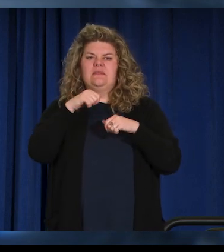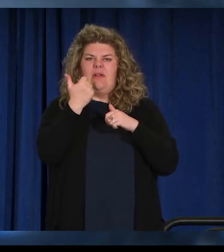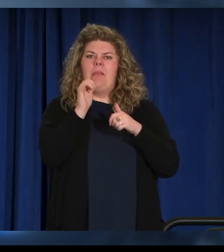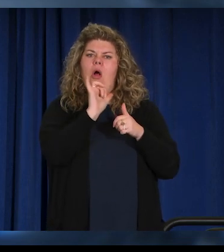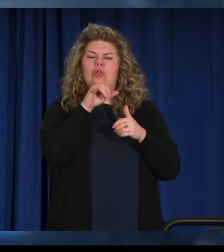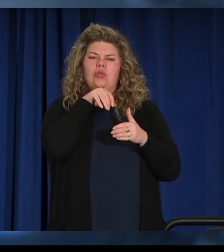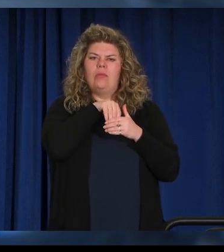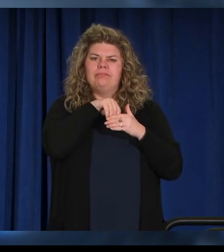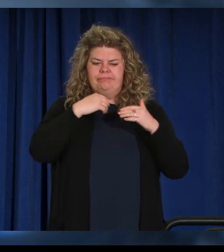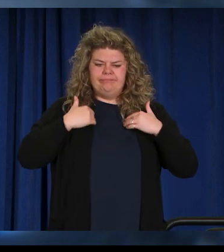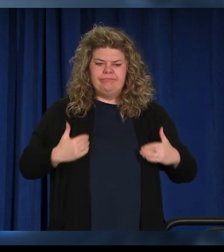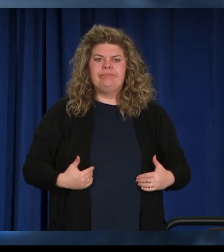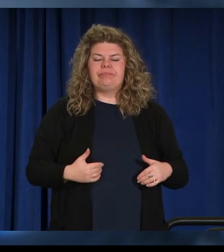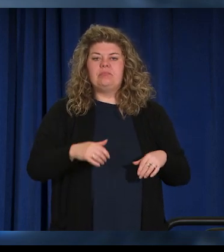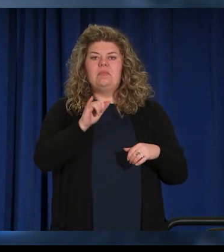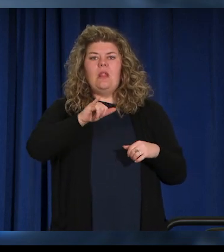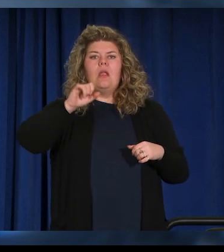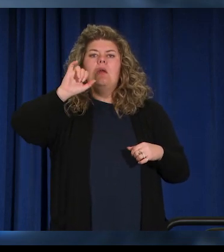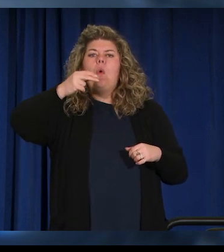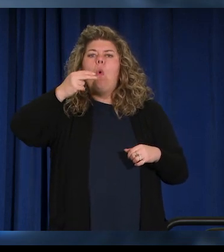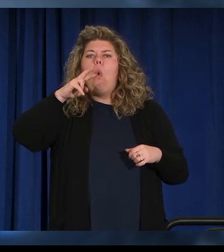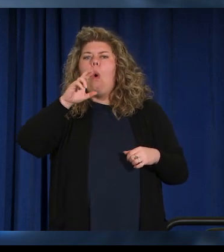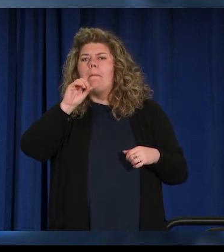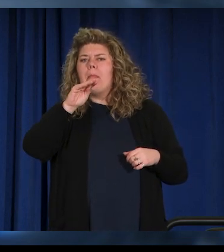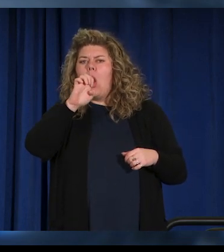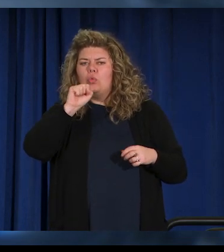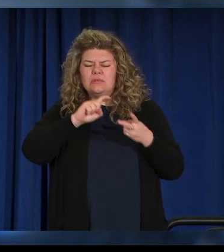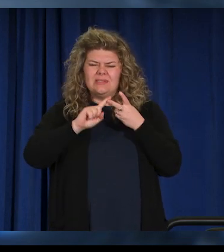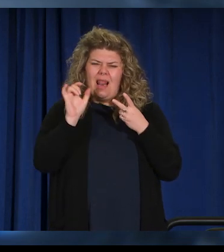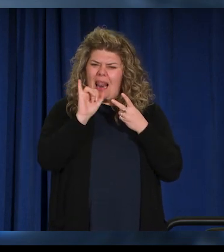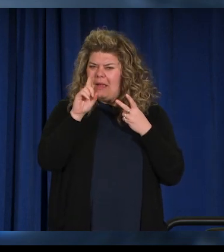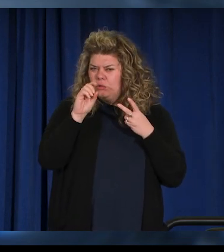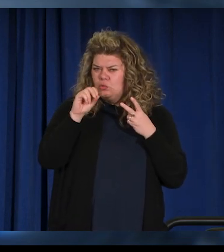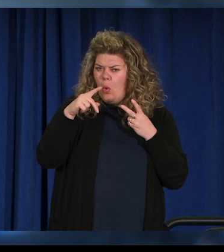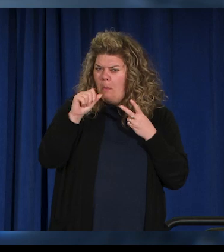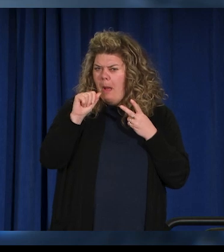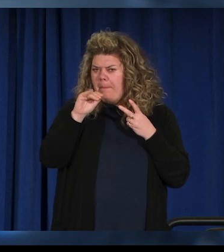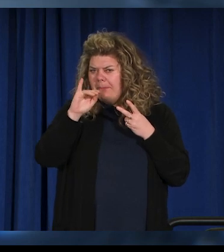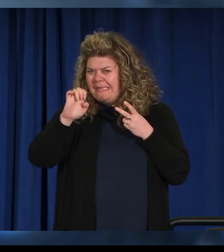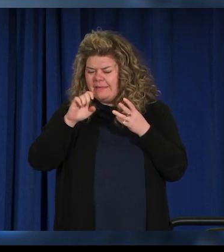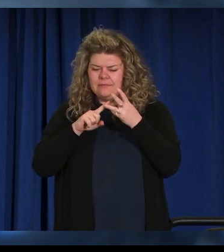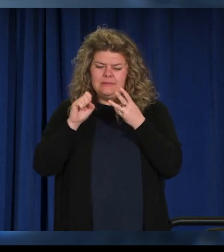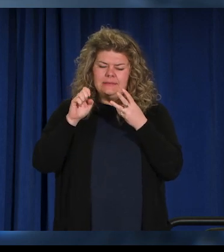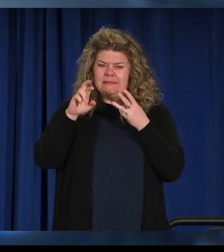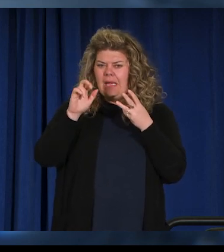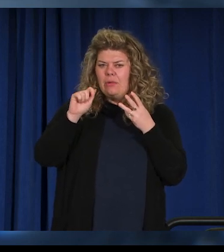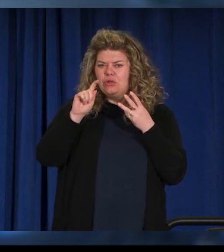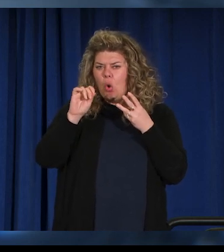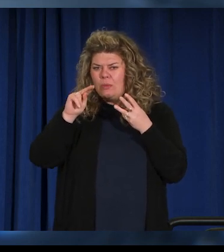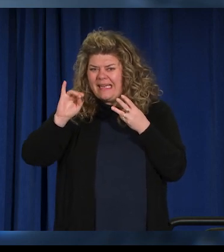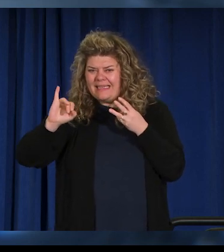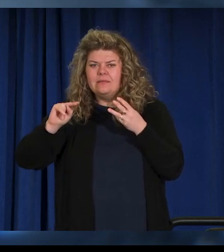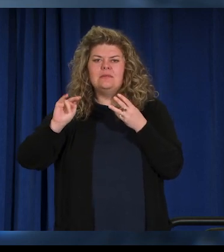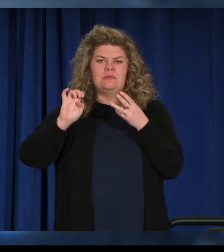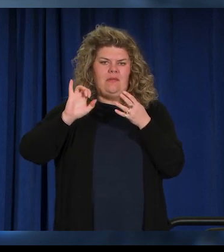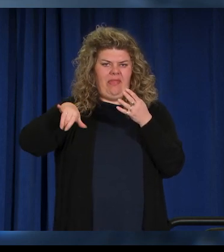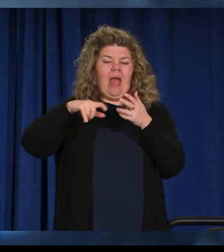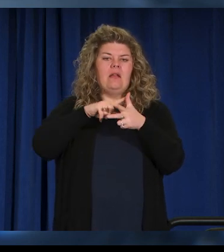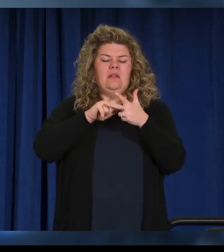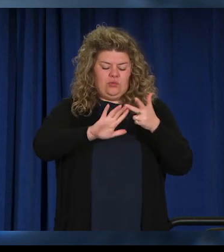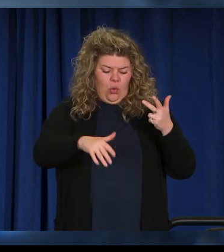elements, including the presence of hormones like dopamine or serotonin, the presence of inflammation markers, which is a connection to that